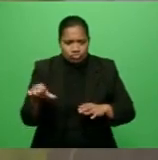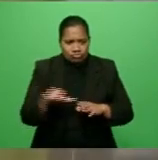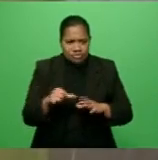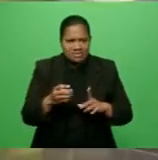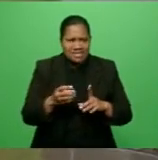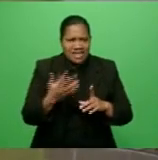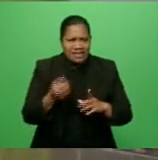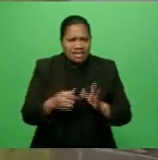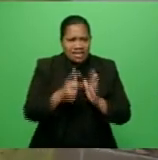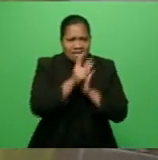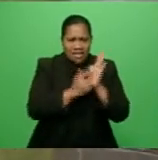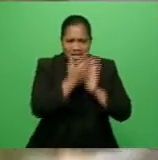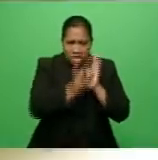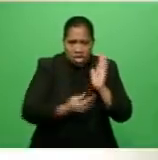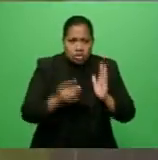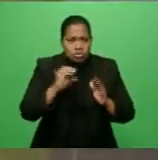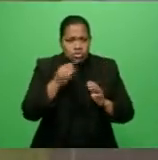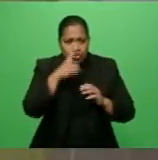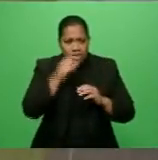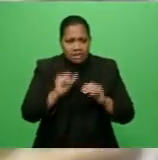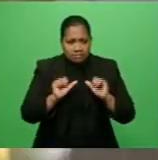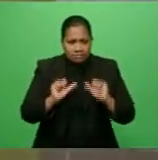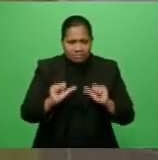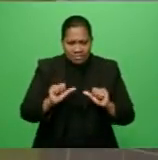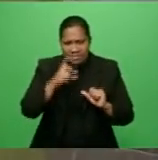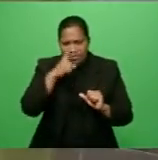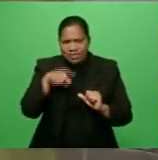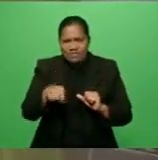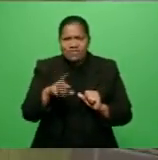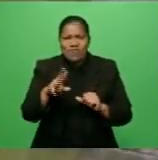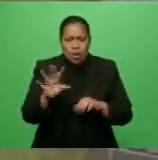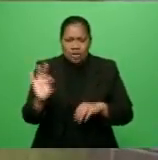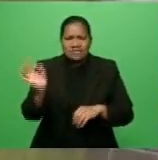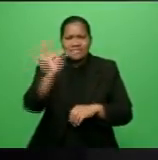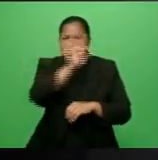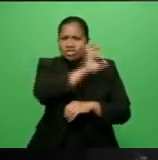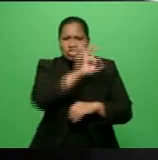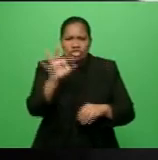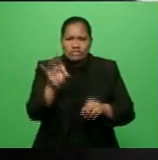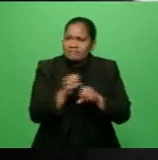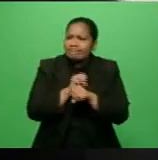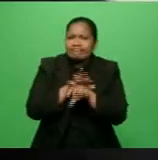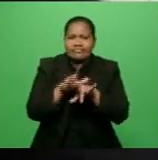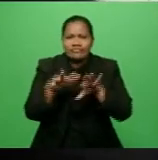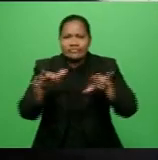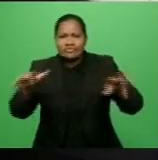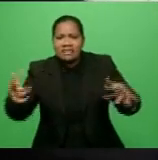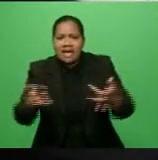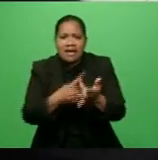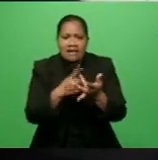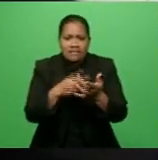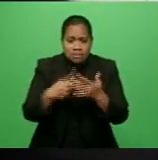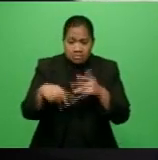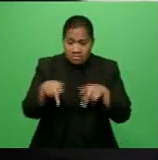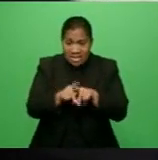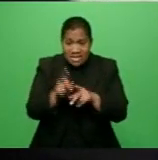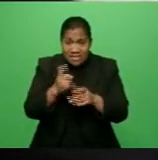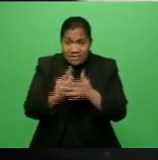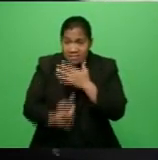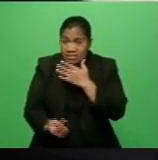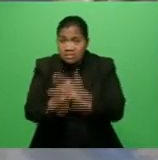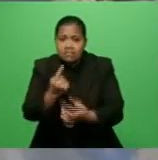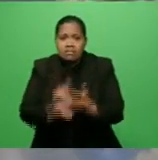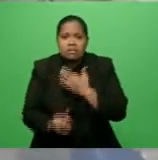spreading the Asian subterranean termites. Moving materials from infested zone to other areas can result in fines ranging